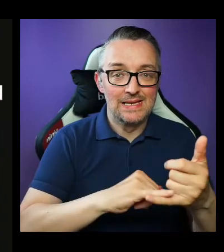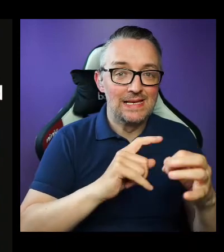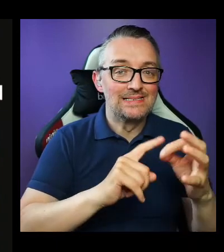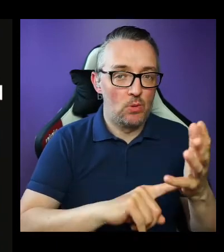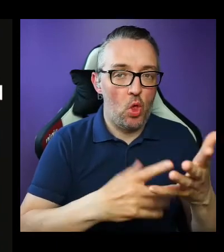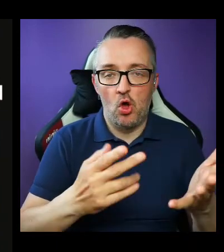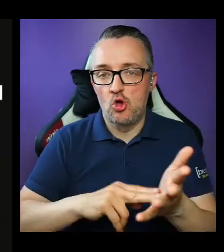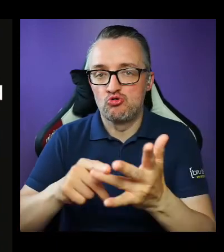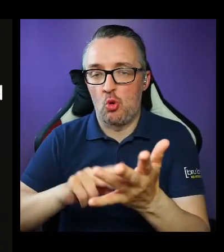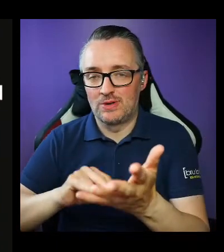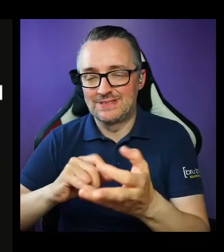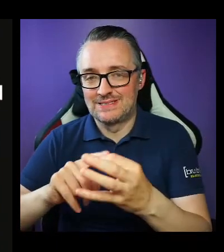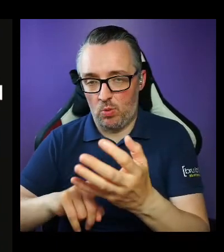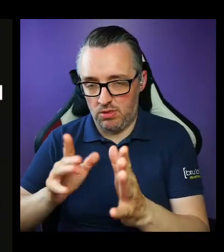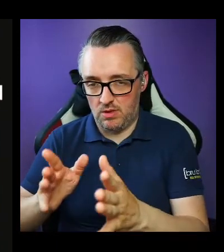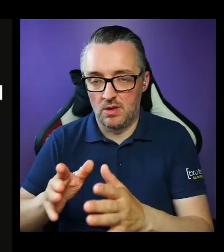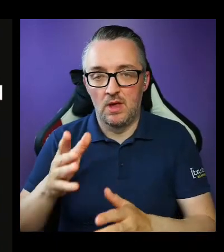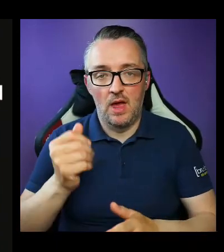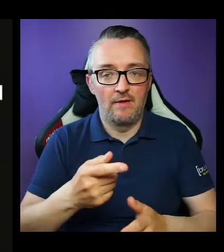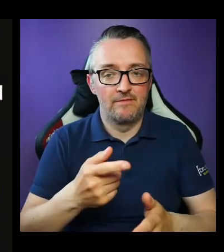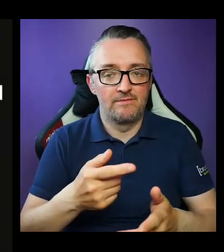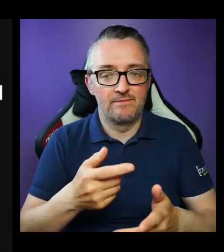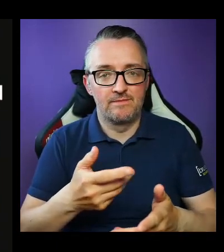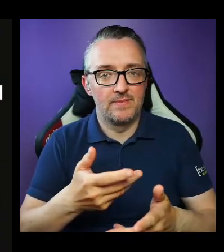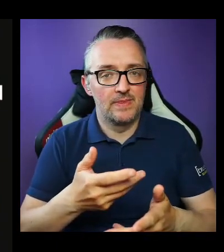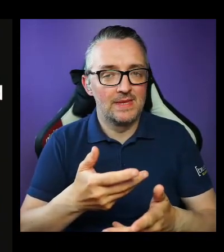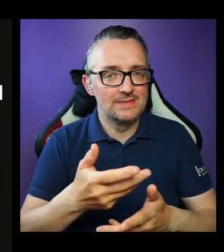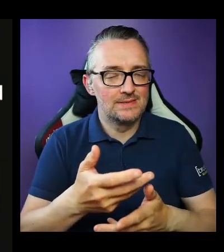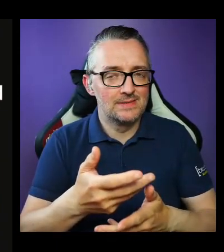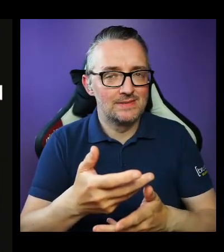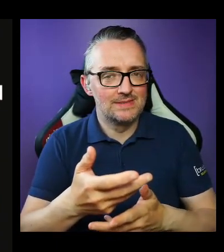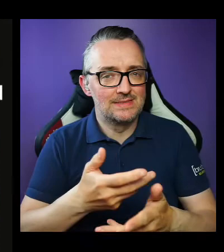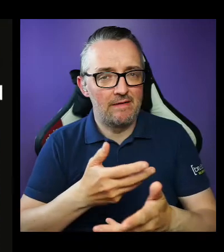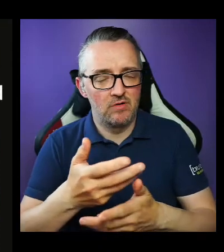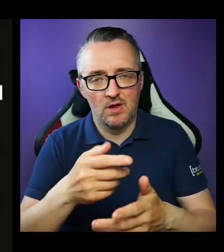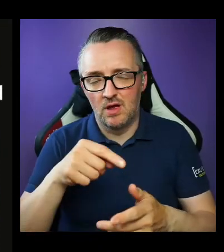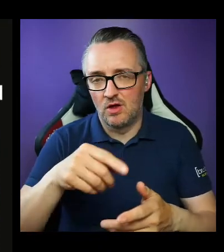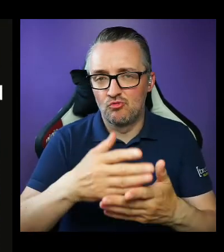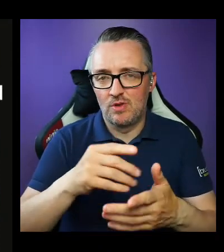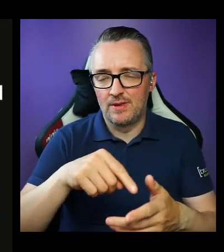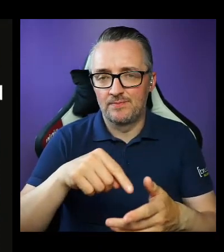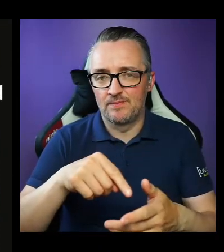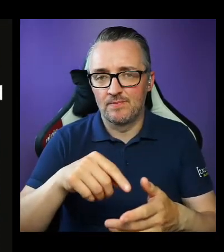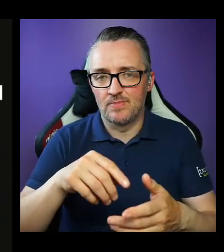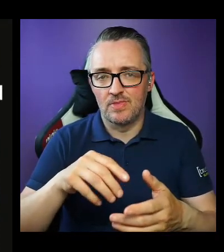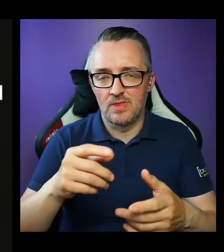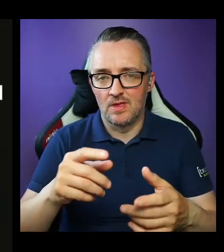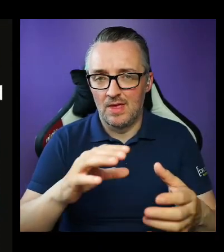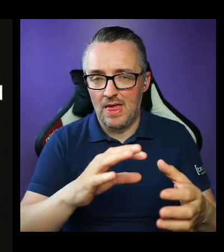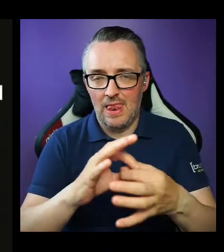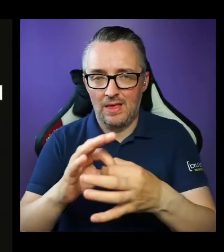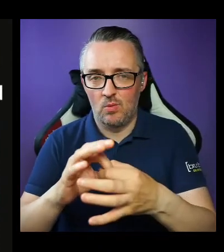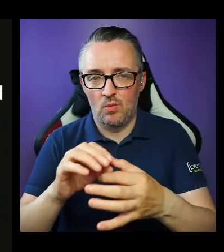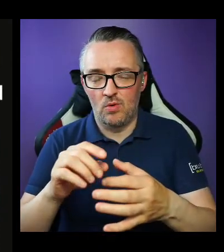database? But then you have the serverless Aurora, which comes really in the battle there with DynamoDB being